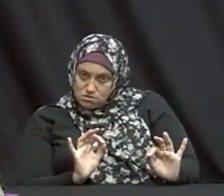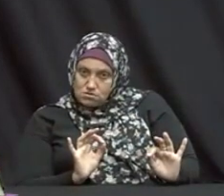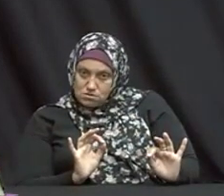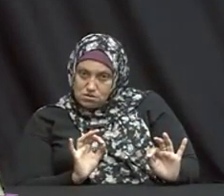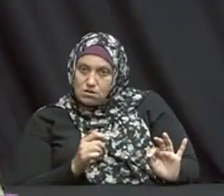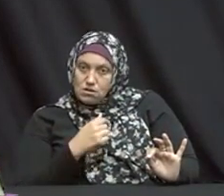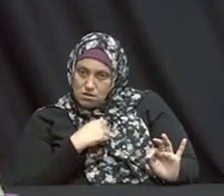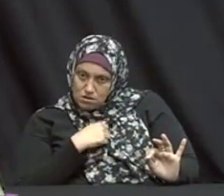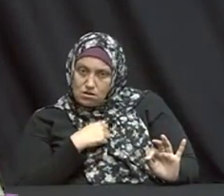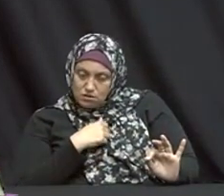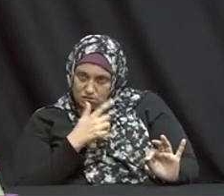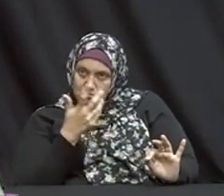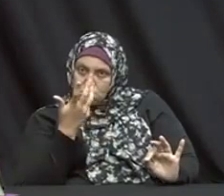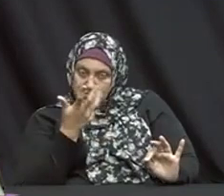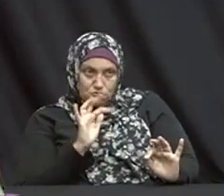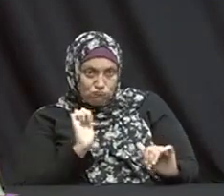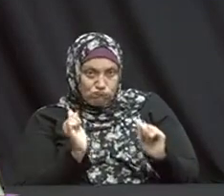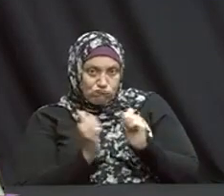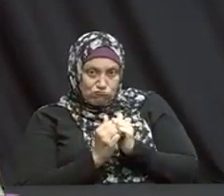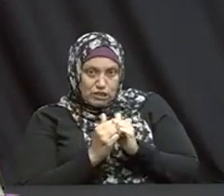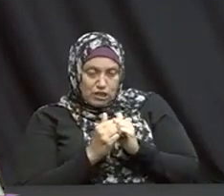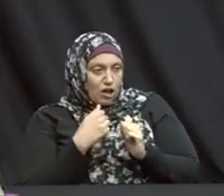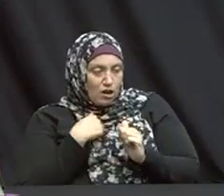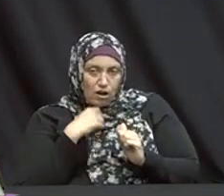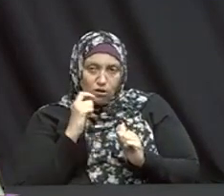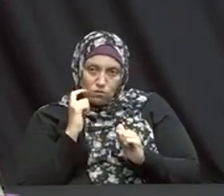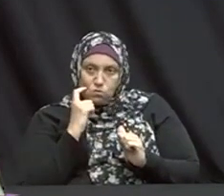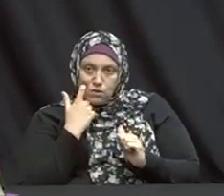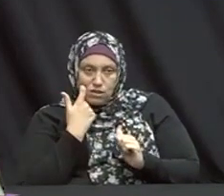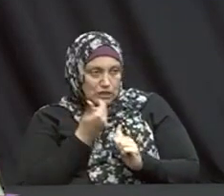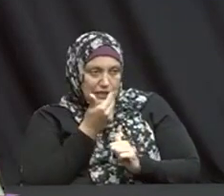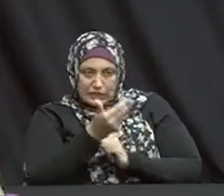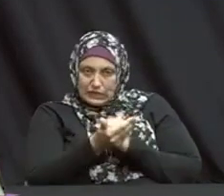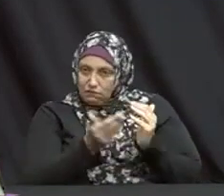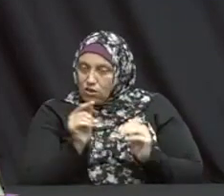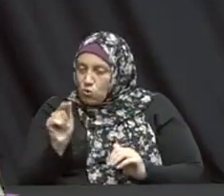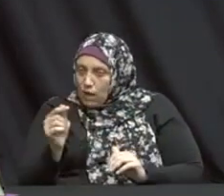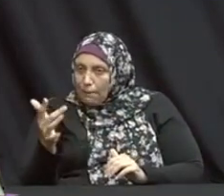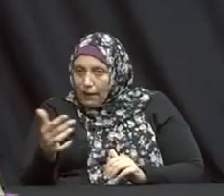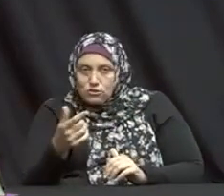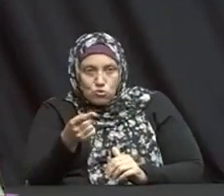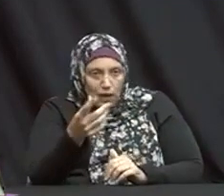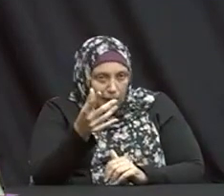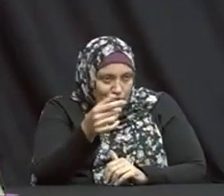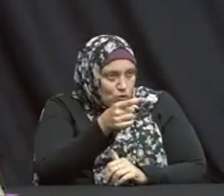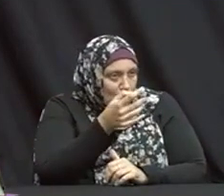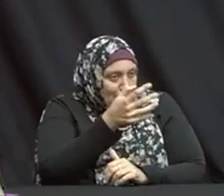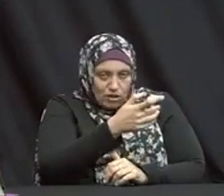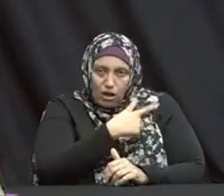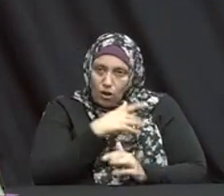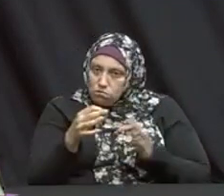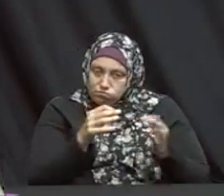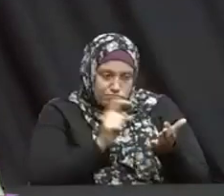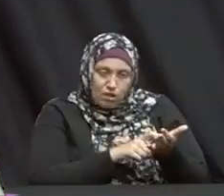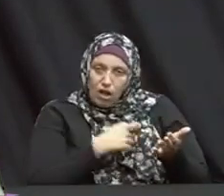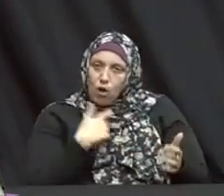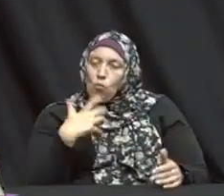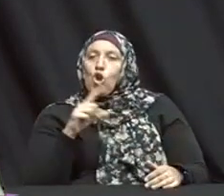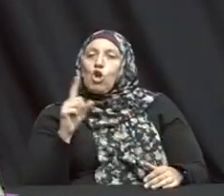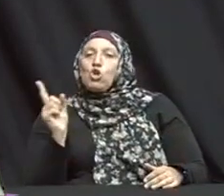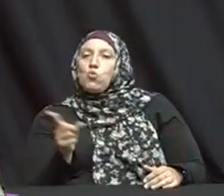have disposed of, or how I intend to dispose of, my estate. And I would like everybody at